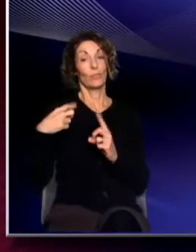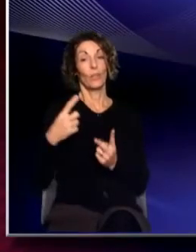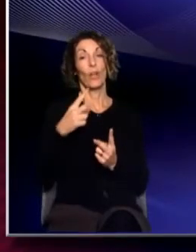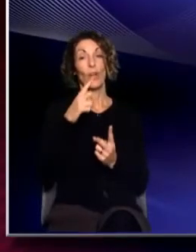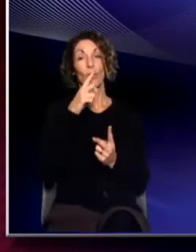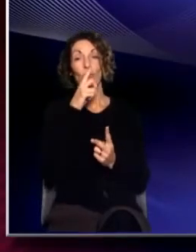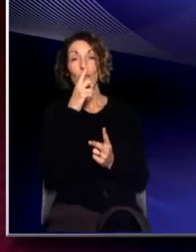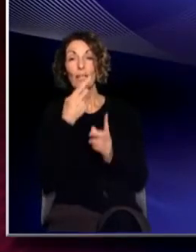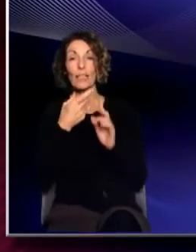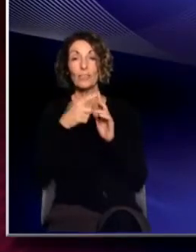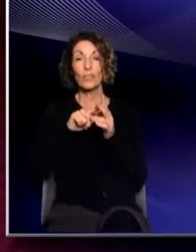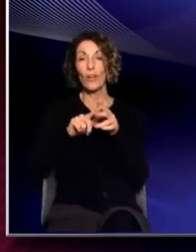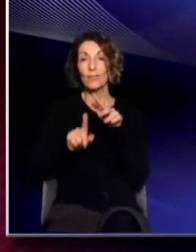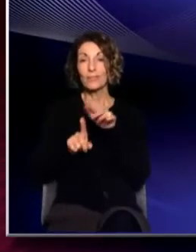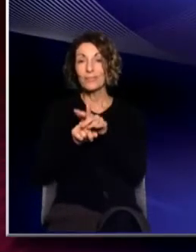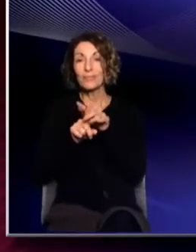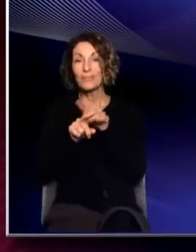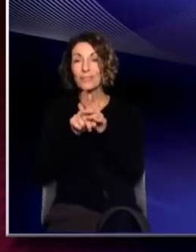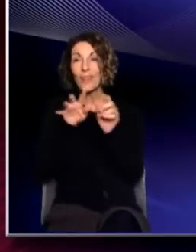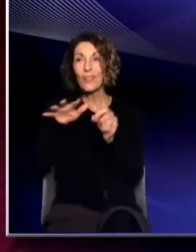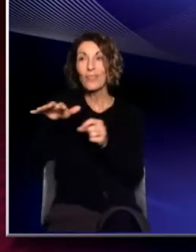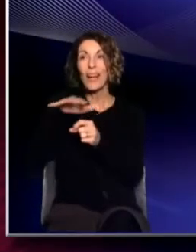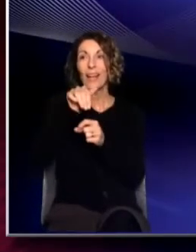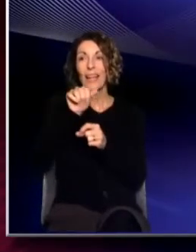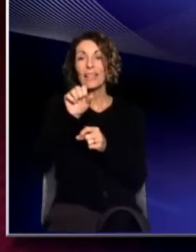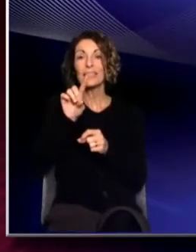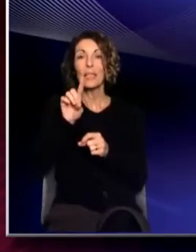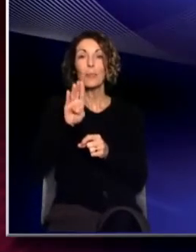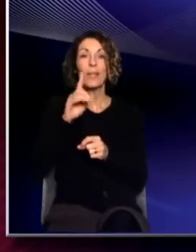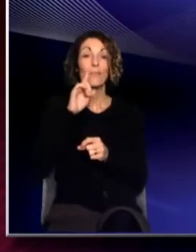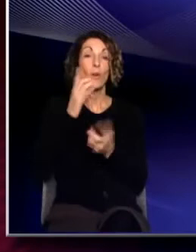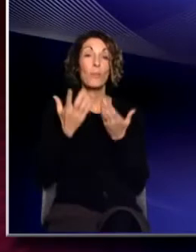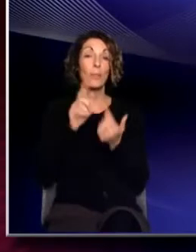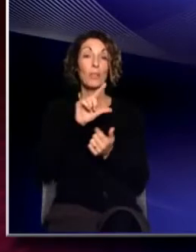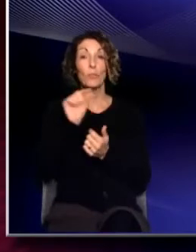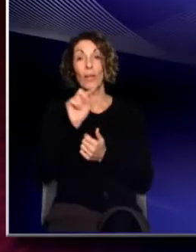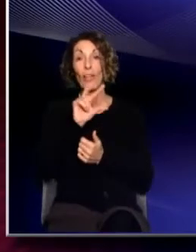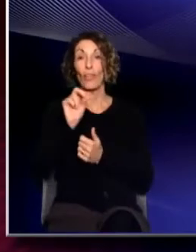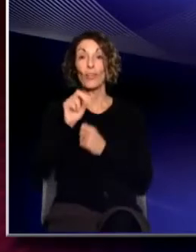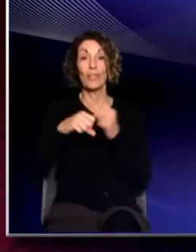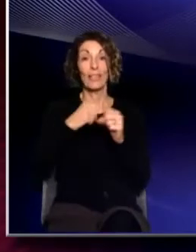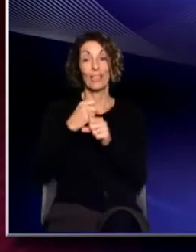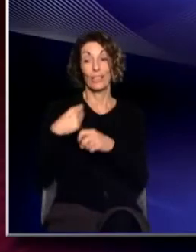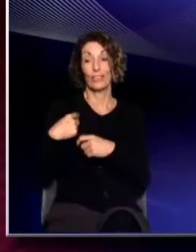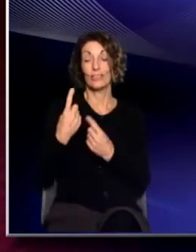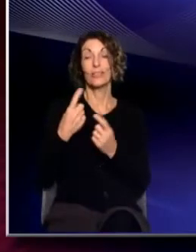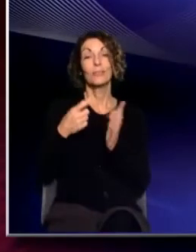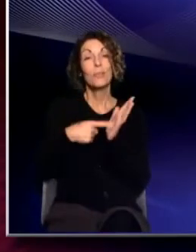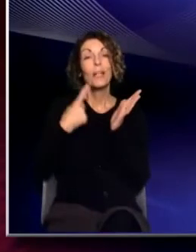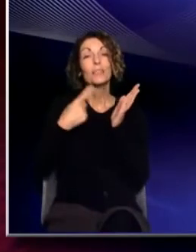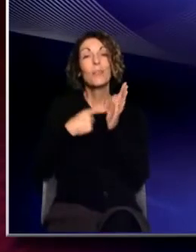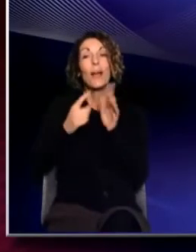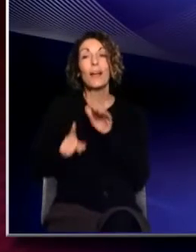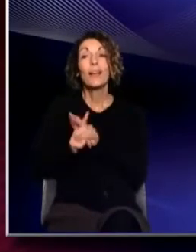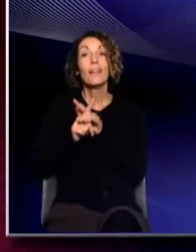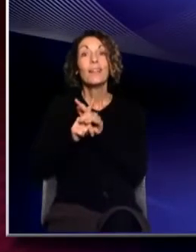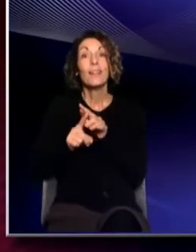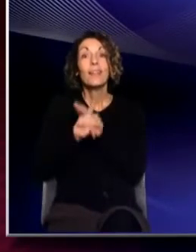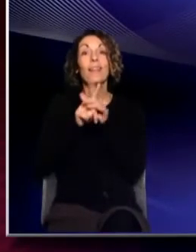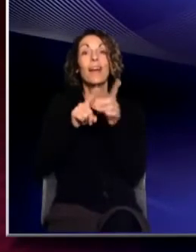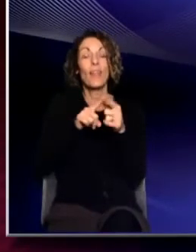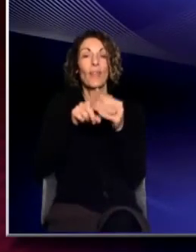percolating around ASDB for, I would say, probably the last 20 or 30 years. It periodically bubbles up and then it goes